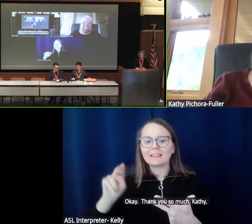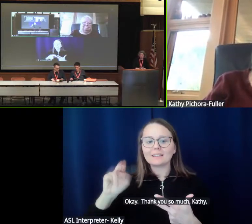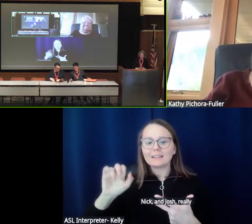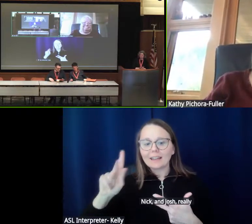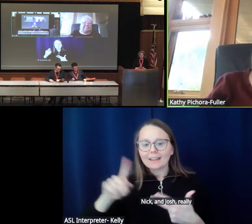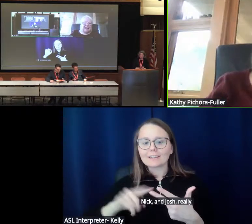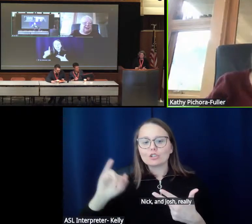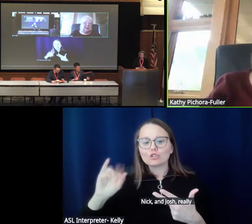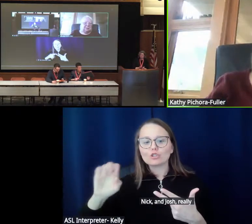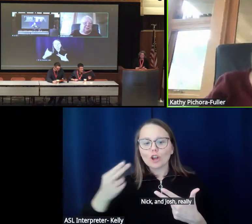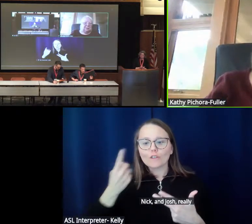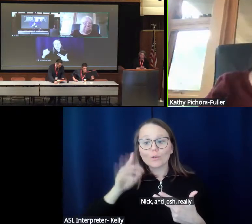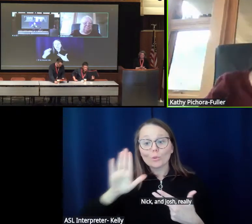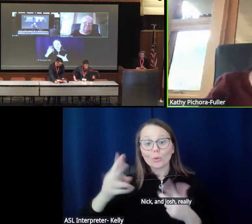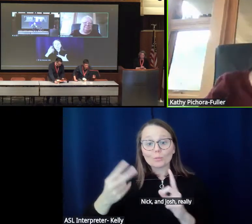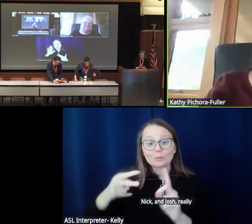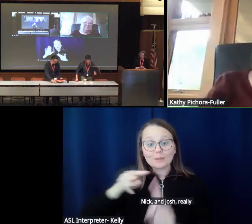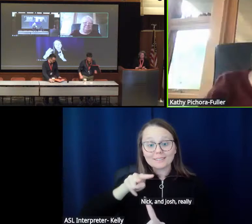Thank you.